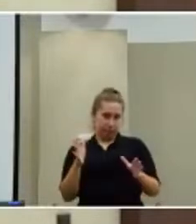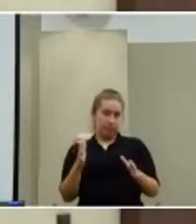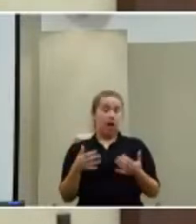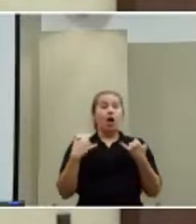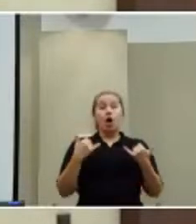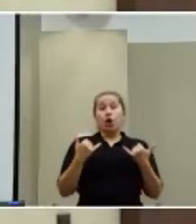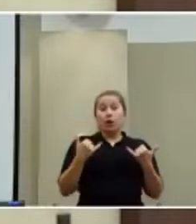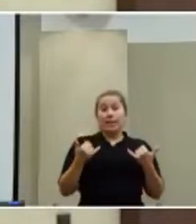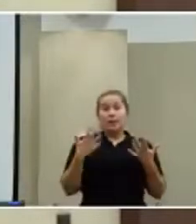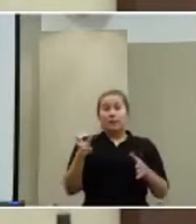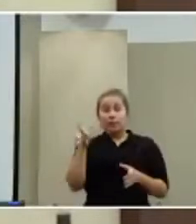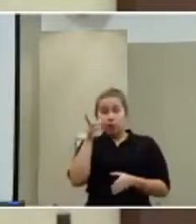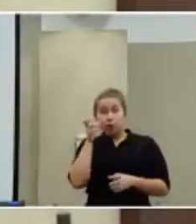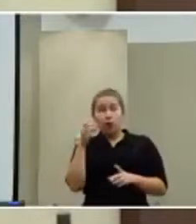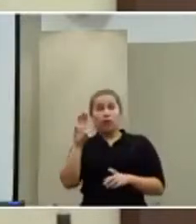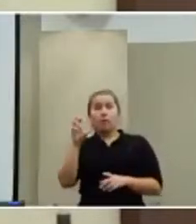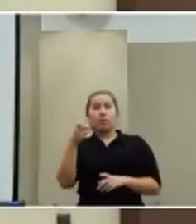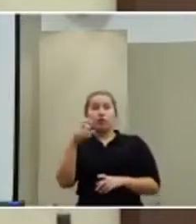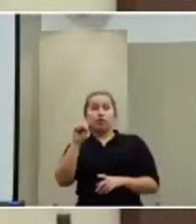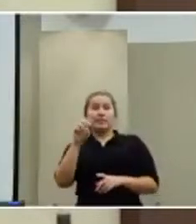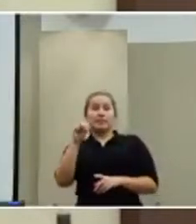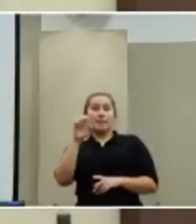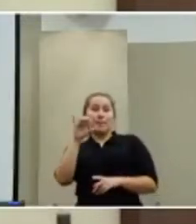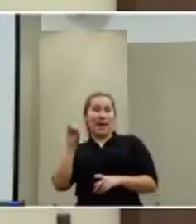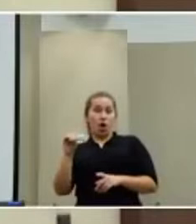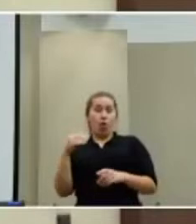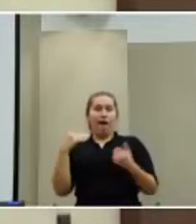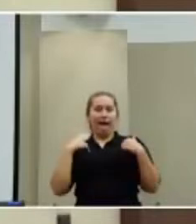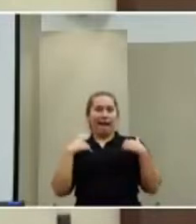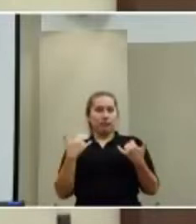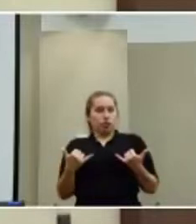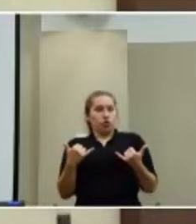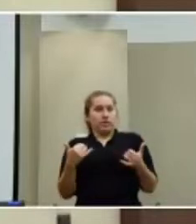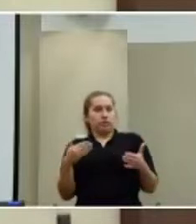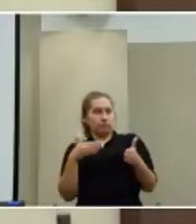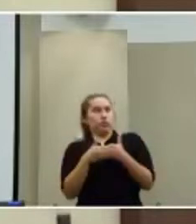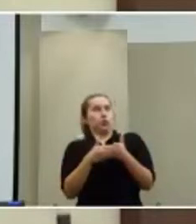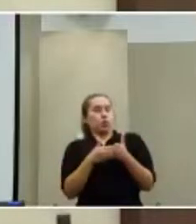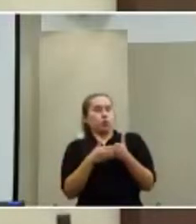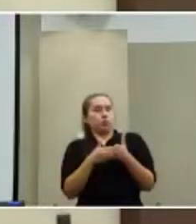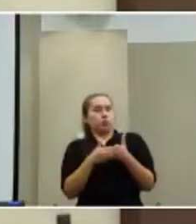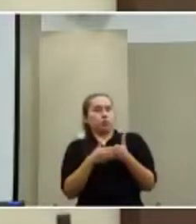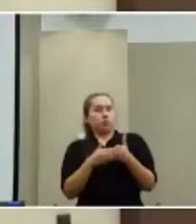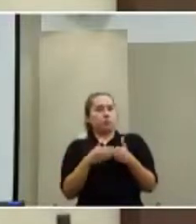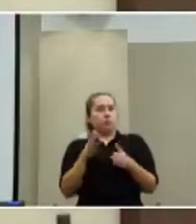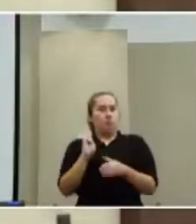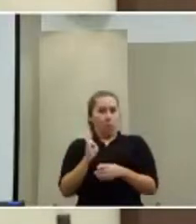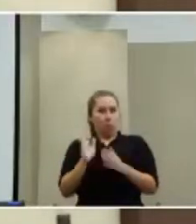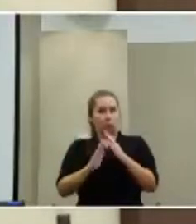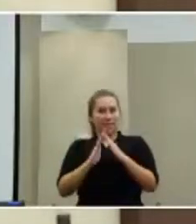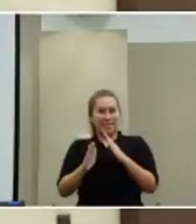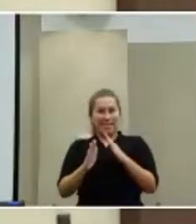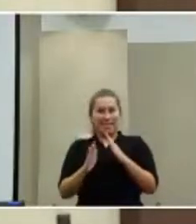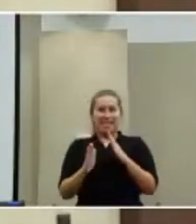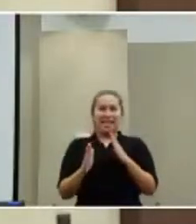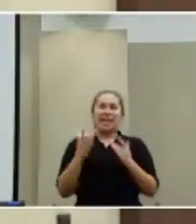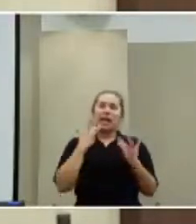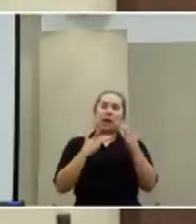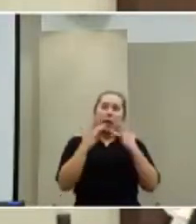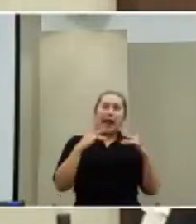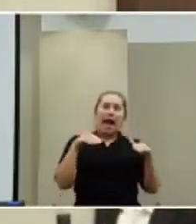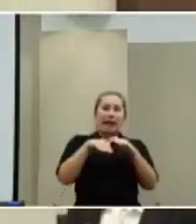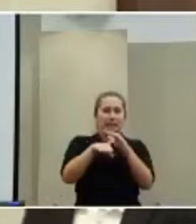Currently, as you heard from Ms. Mayo, there is a suit pending against the Baltimore City for lack of accessibility in the pedestrian